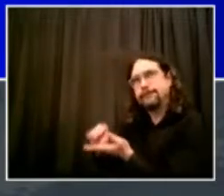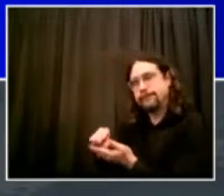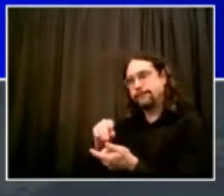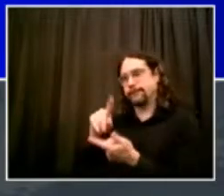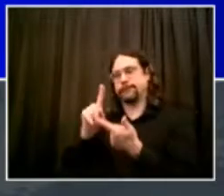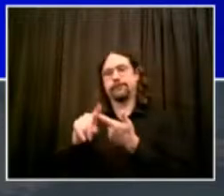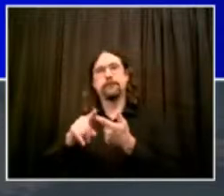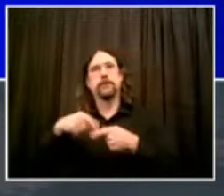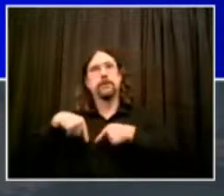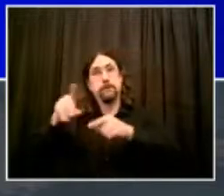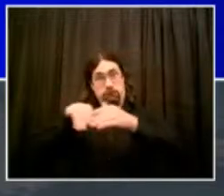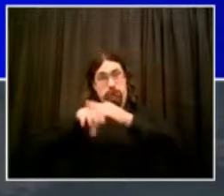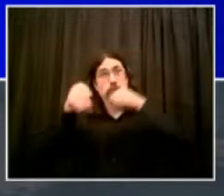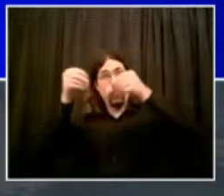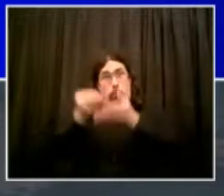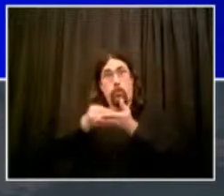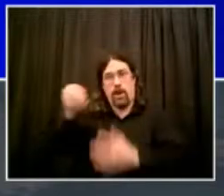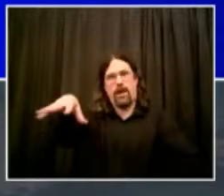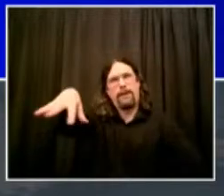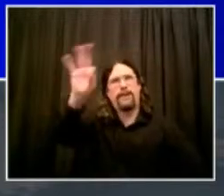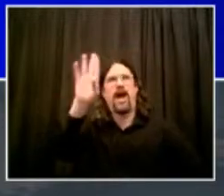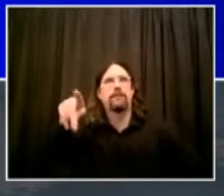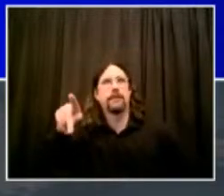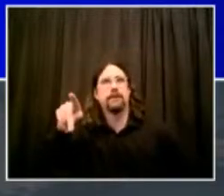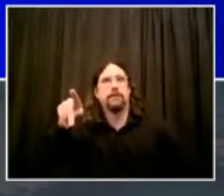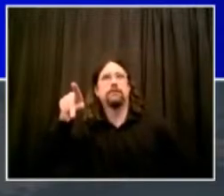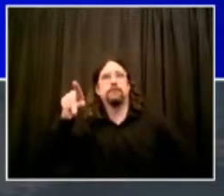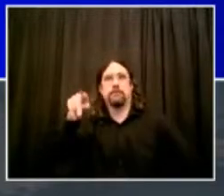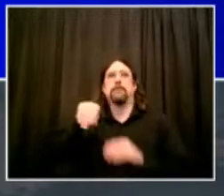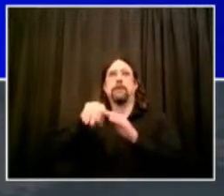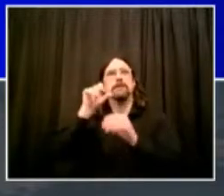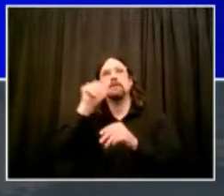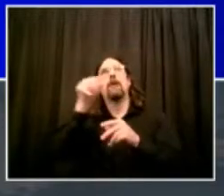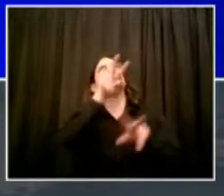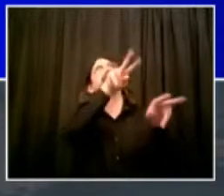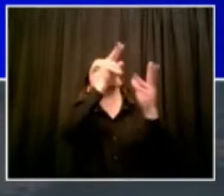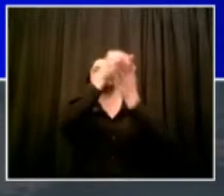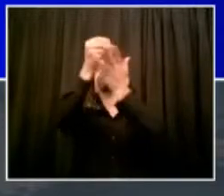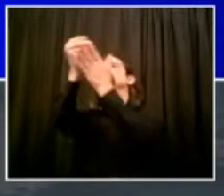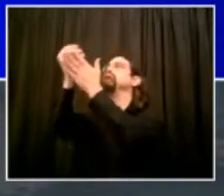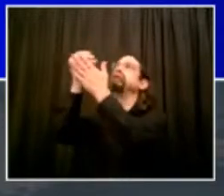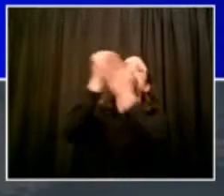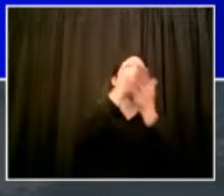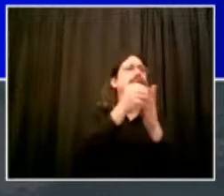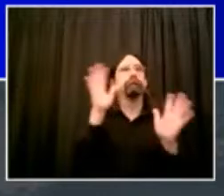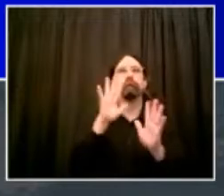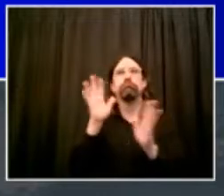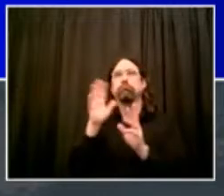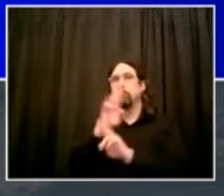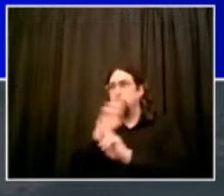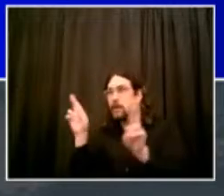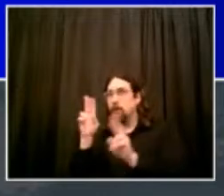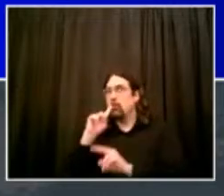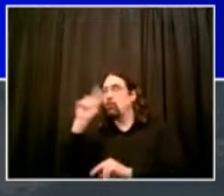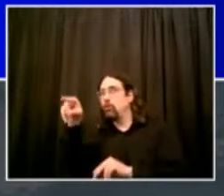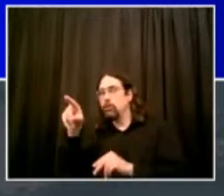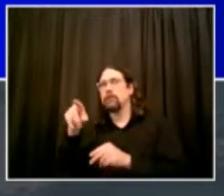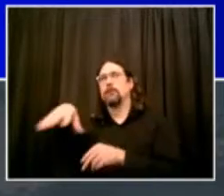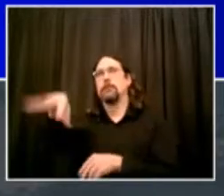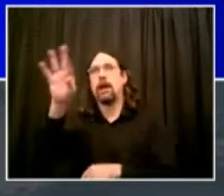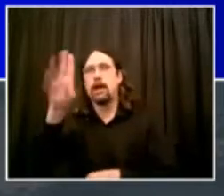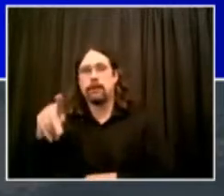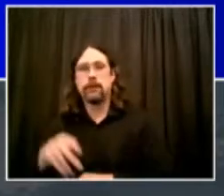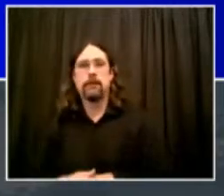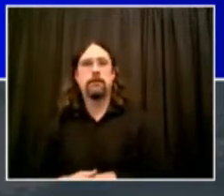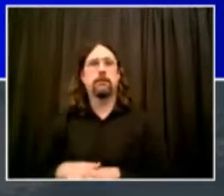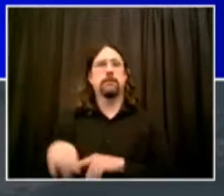Thousands of people are back to work here at the Brooklyn Navy Yard. This is a center of manufacturing, including some of the